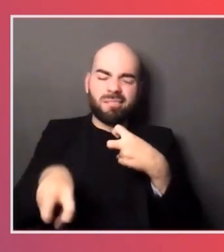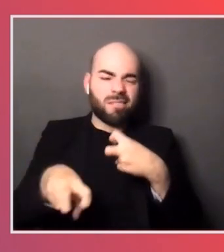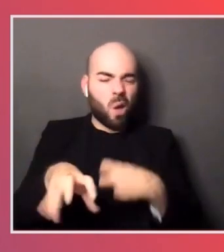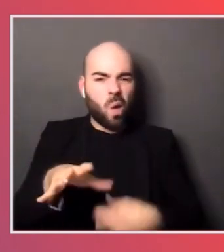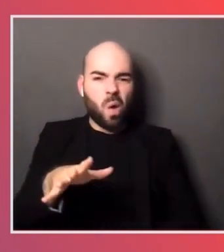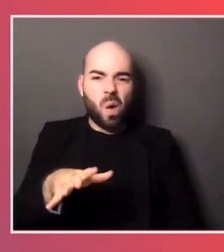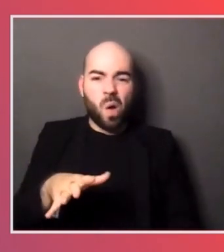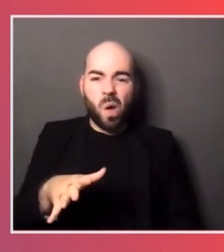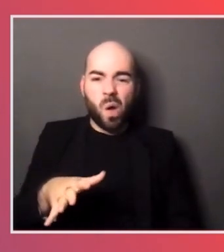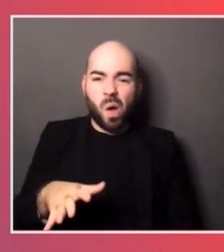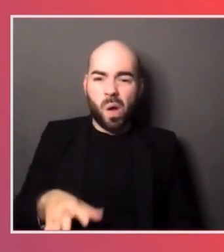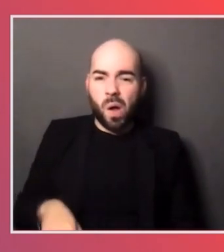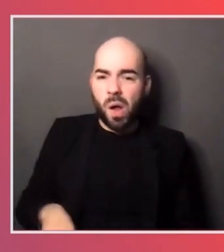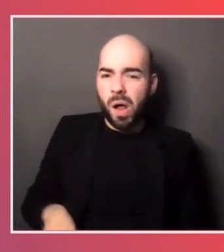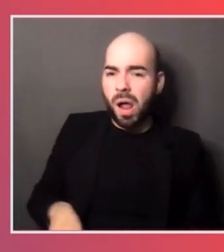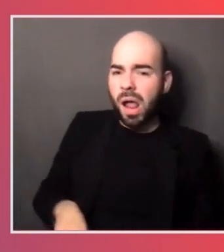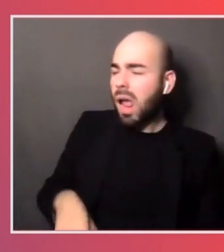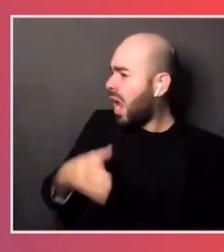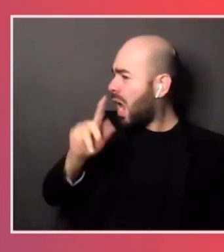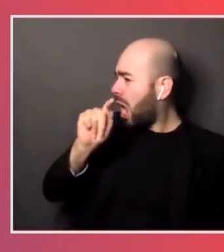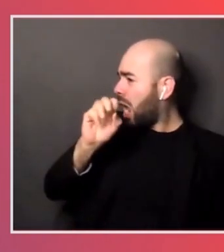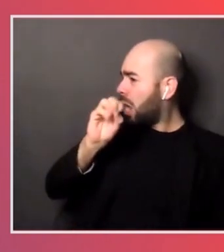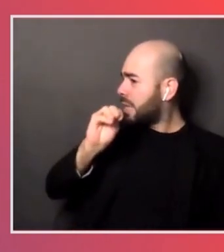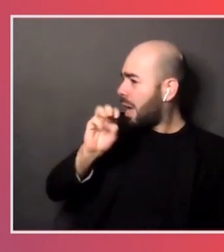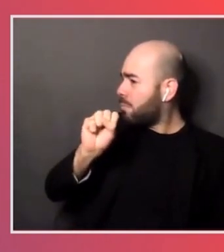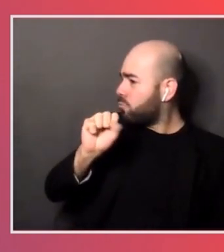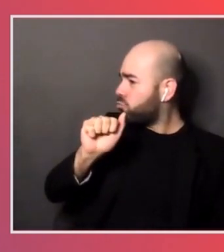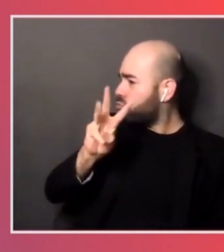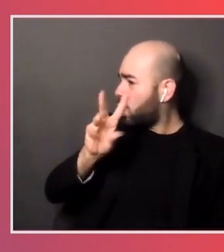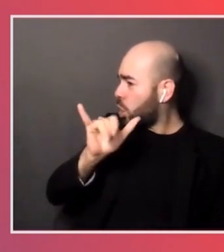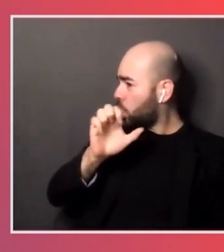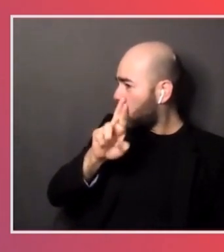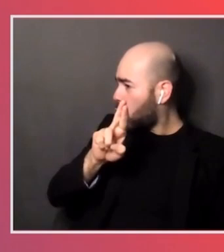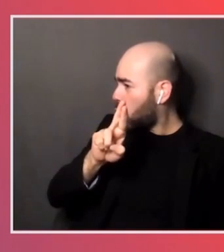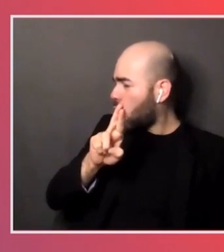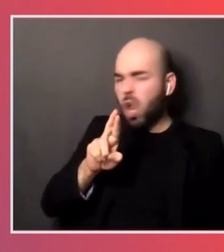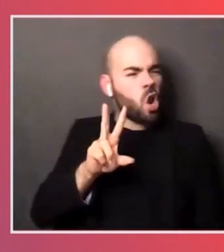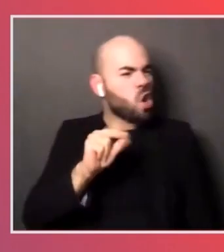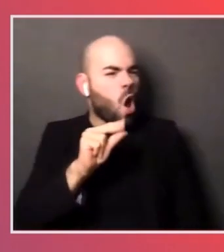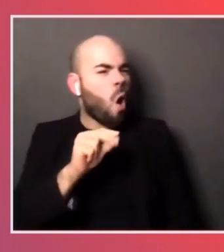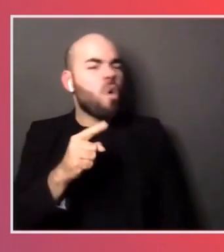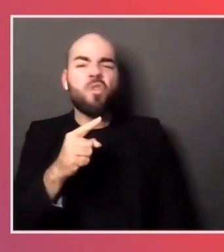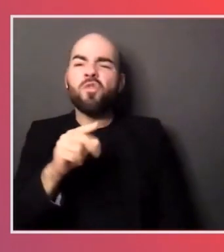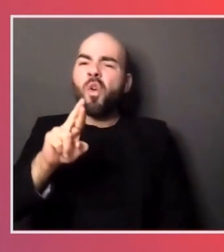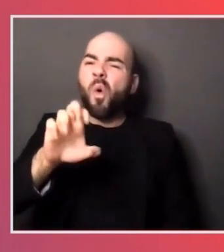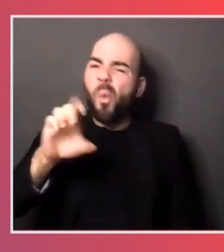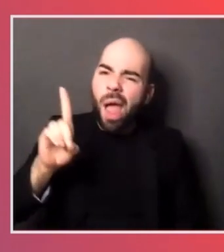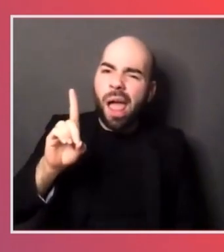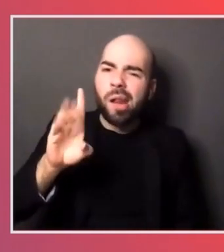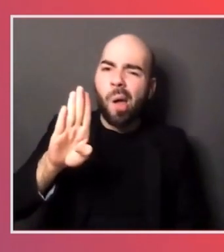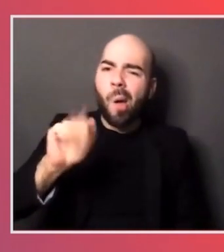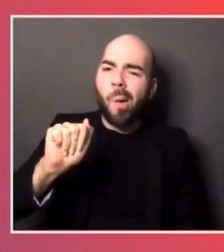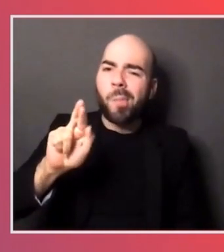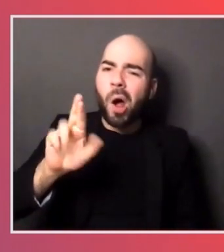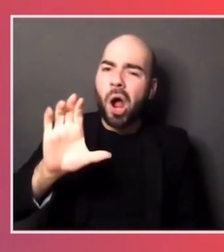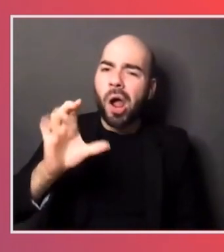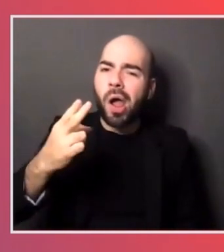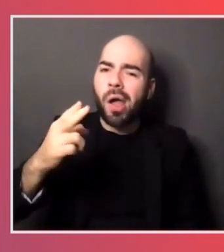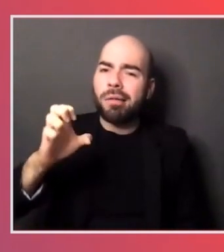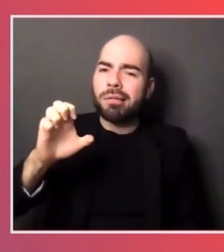Barchetta. I was going to say Red Barchetta. That's my favorite Rush song. We're Cleveland